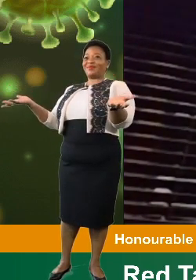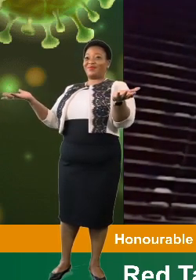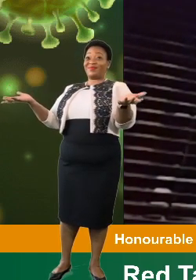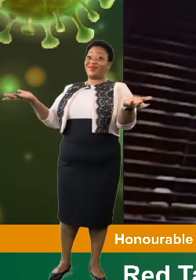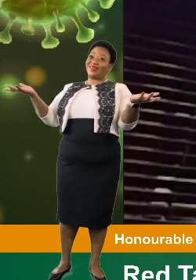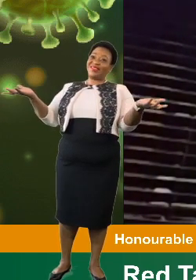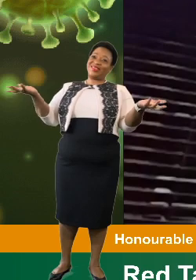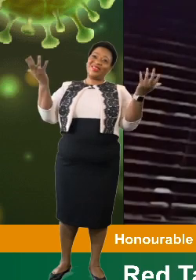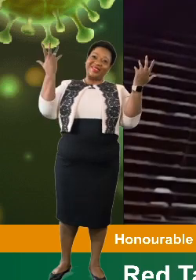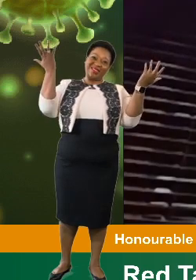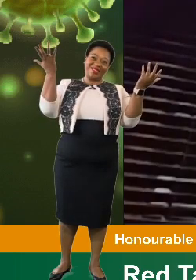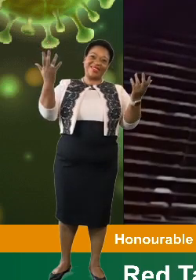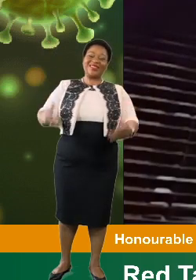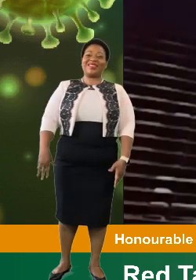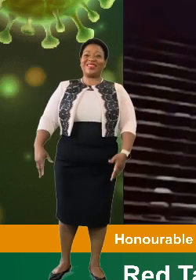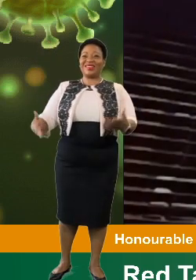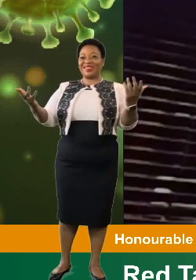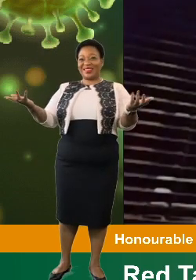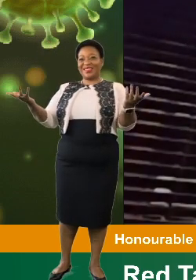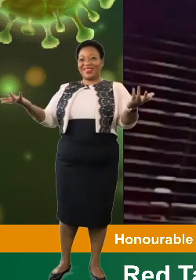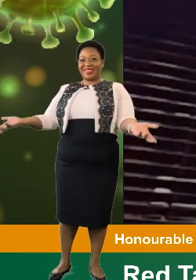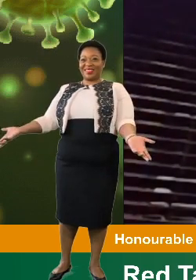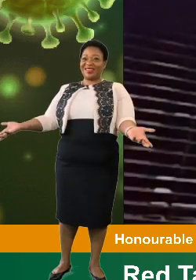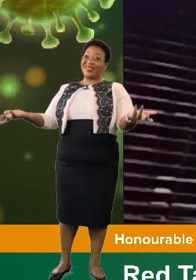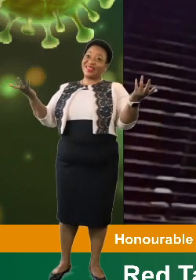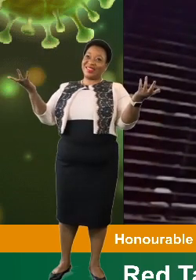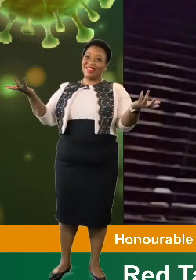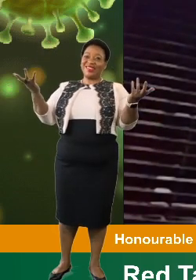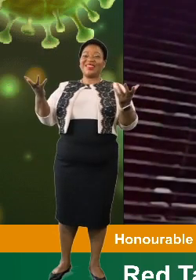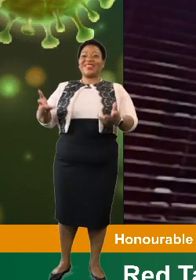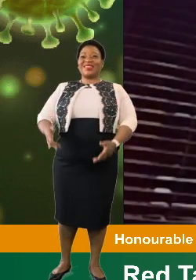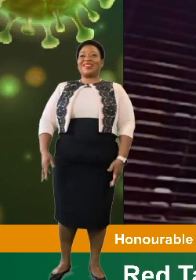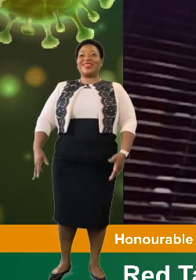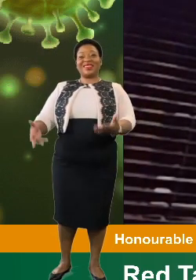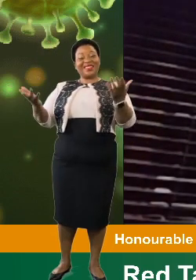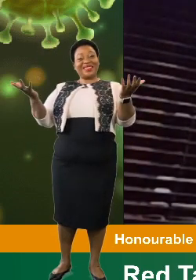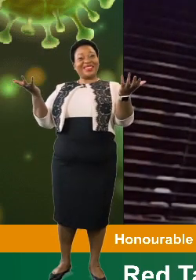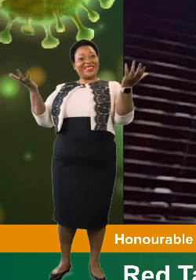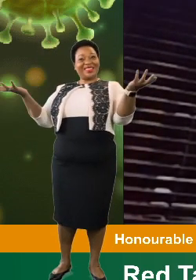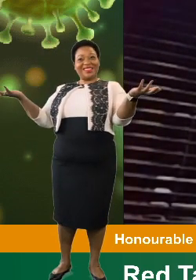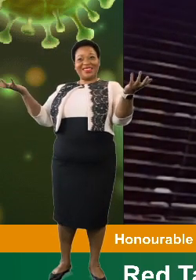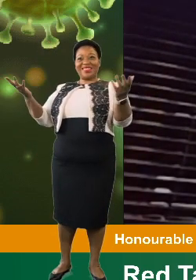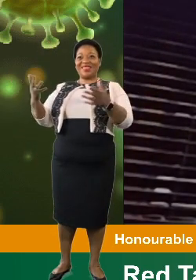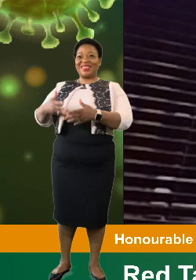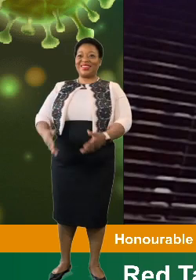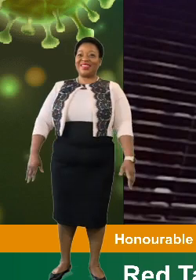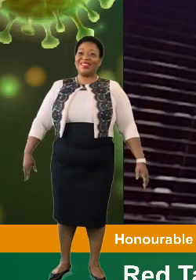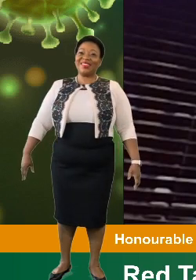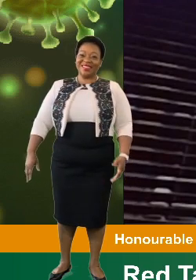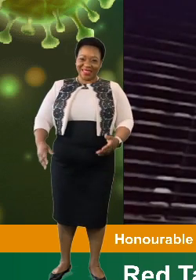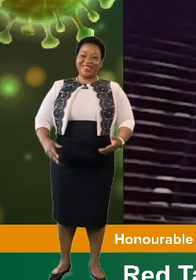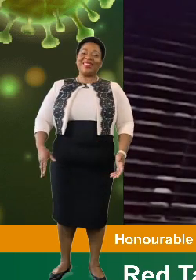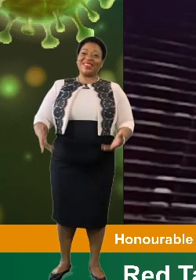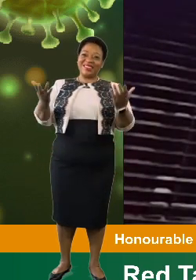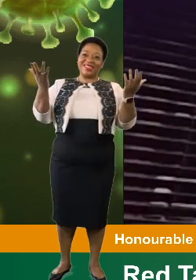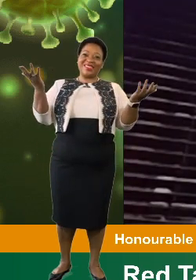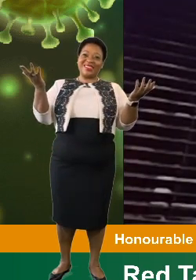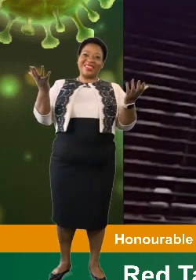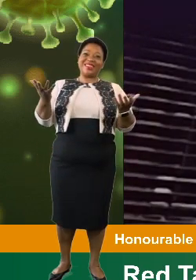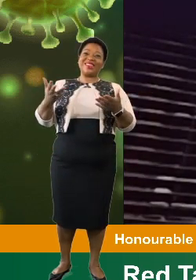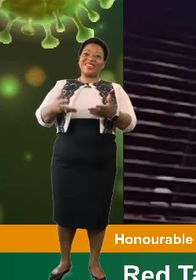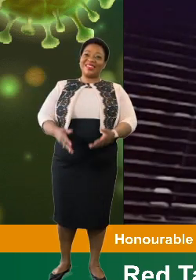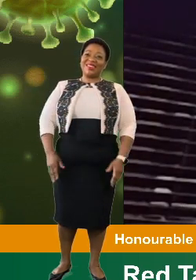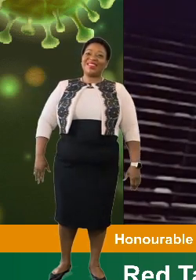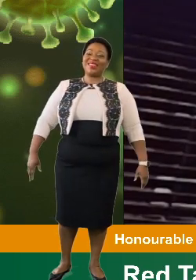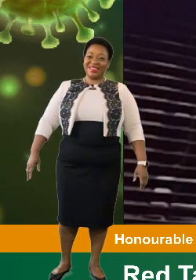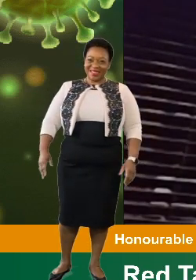innovators that came with solutions, the solutions that were able to assist us to leapfrog from where we are,